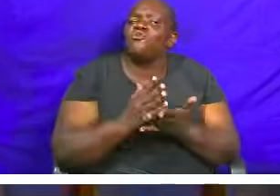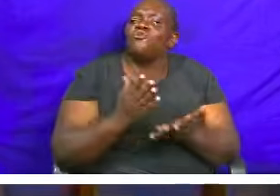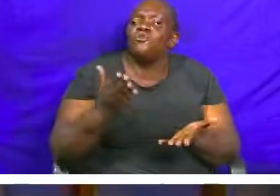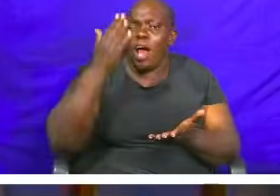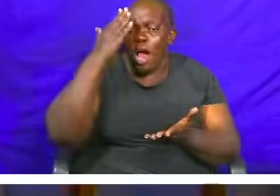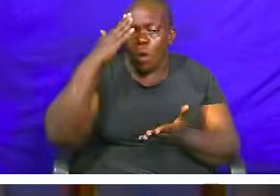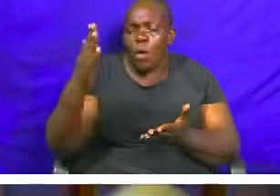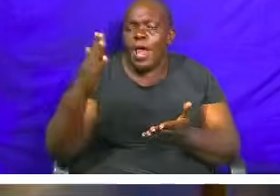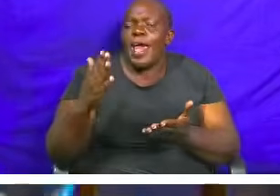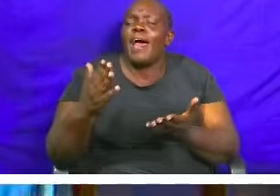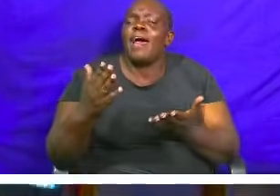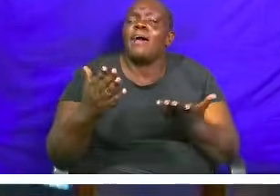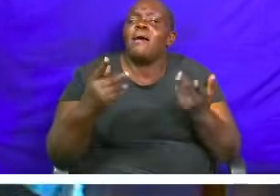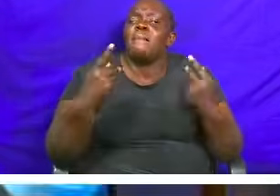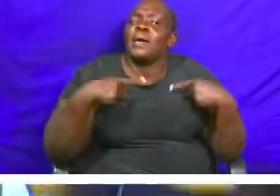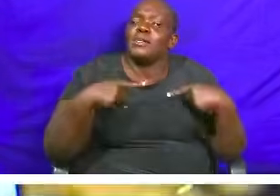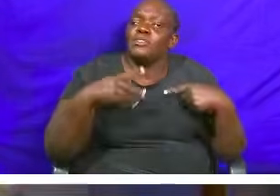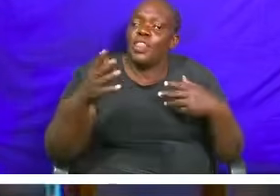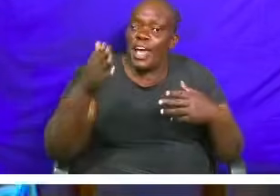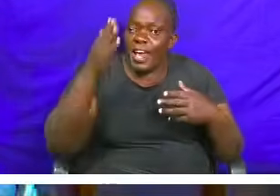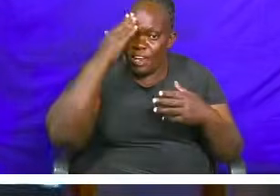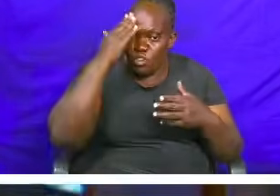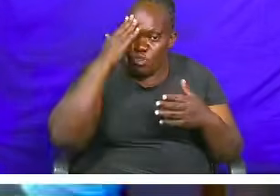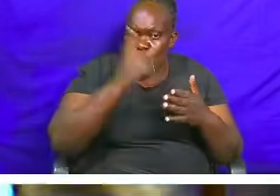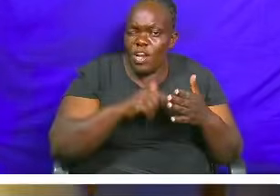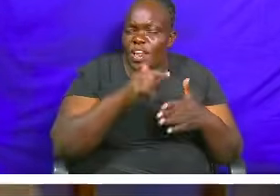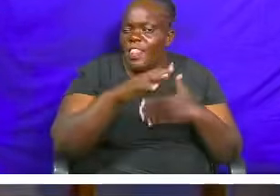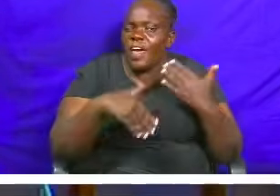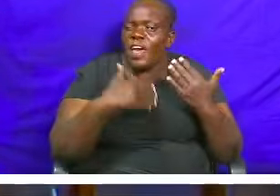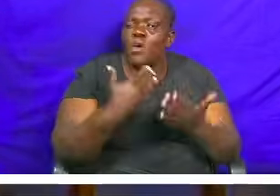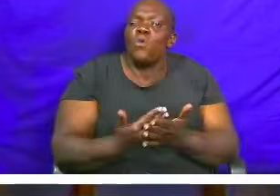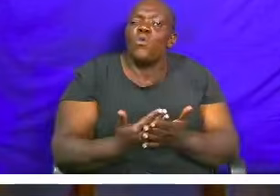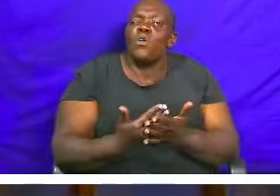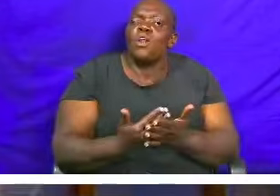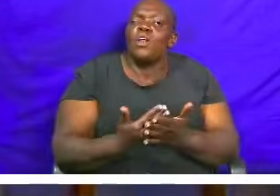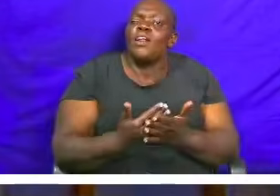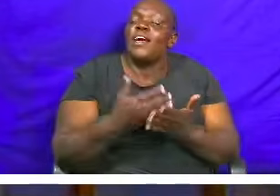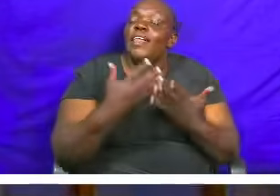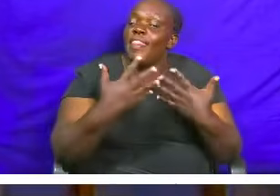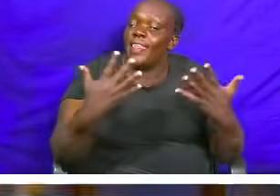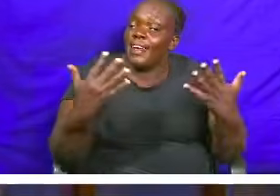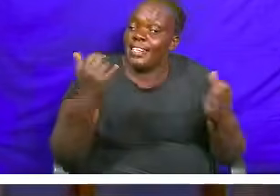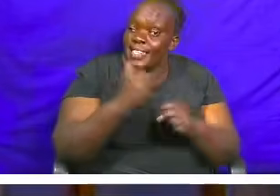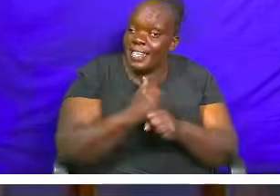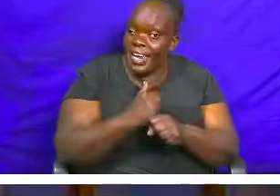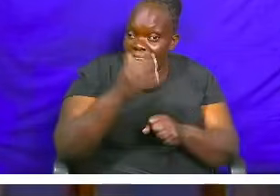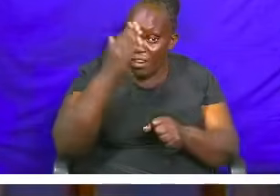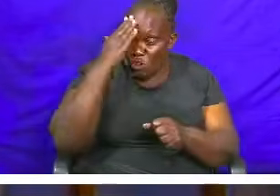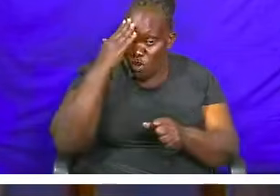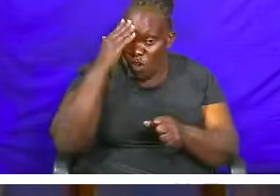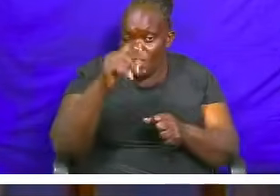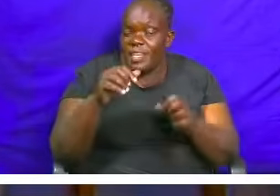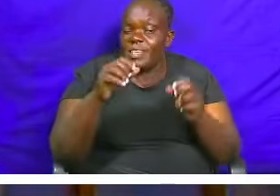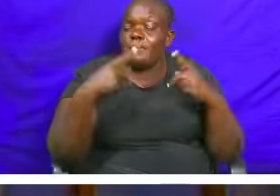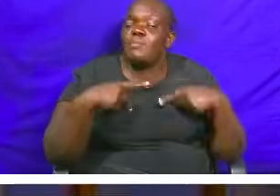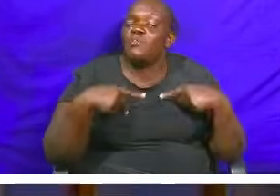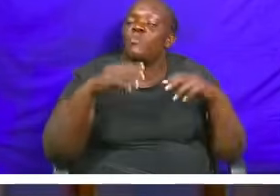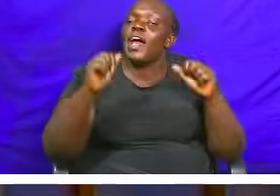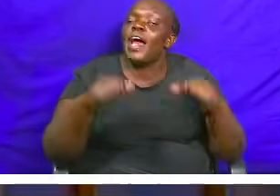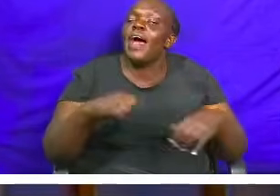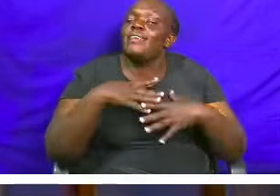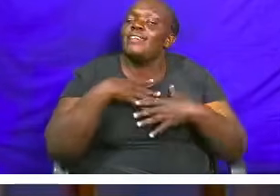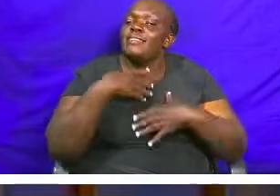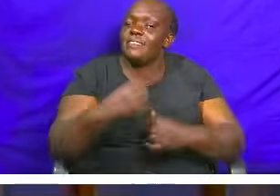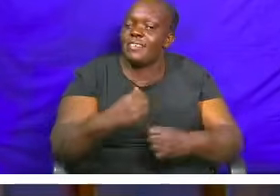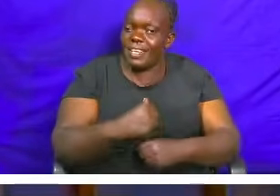their counterparties. They knew the whole risk process had been done, and they knew these are people we can trust. So